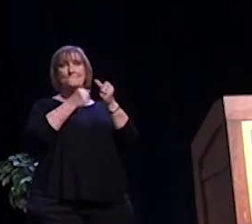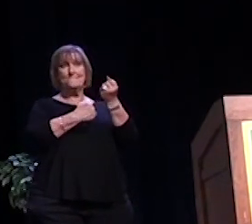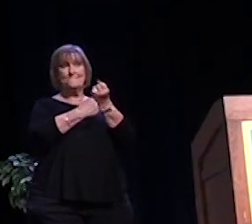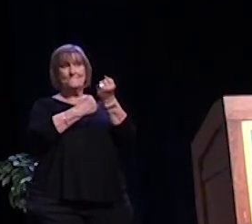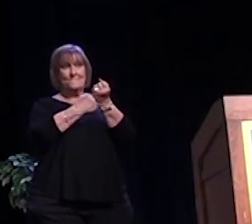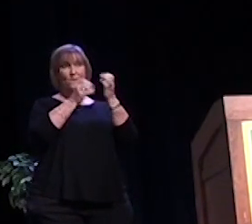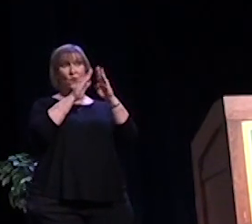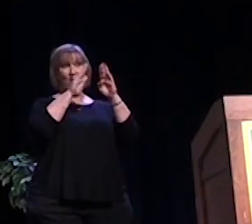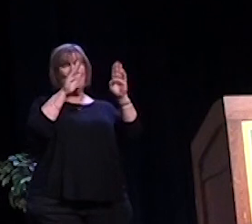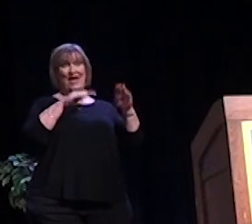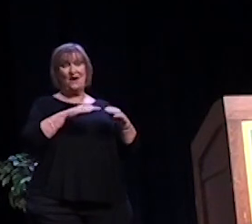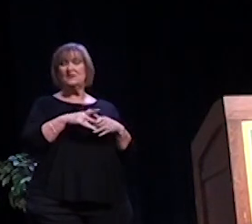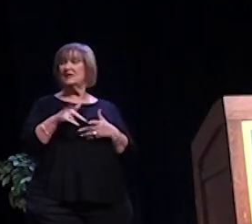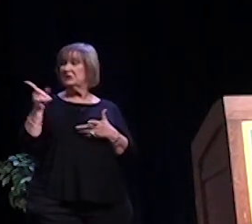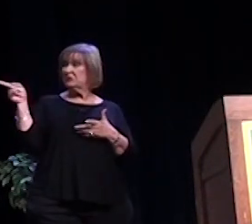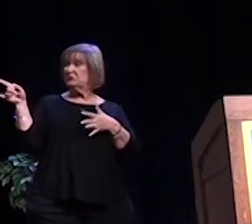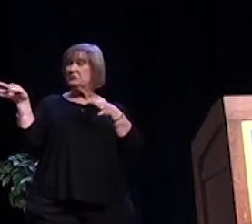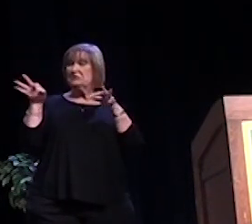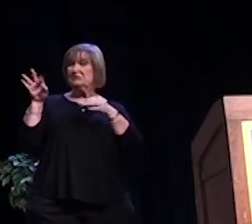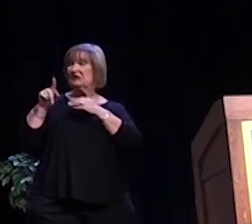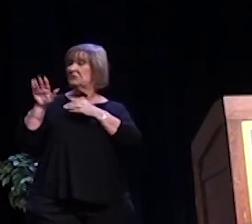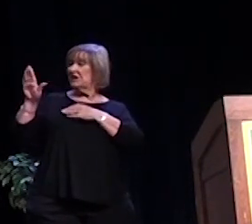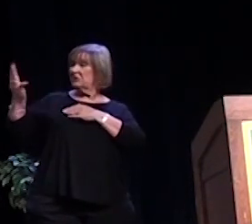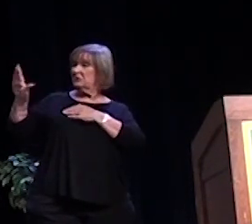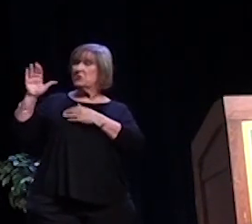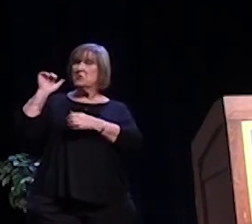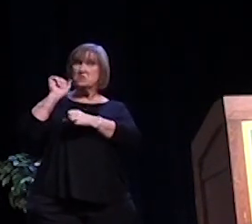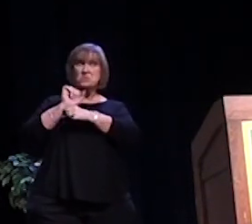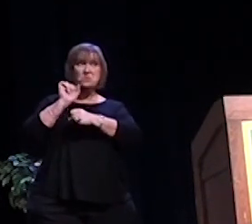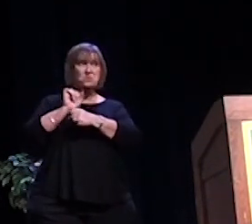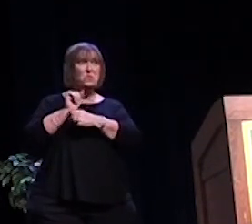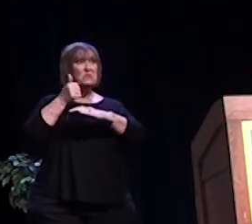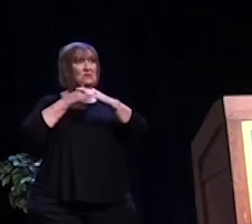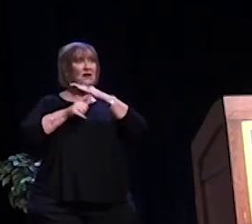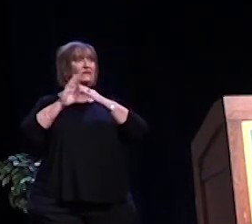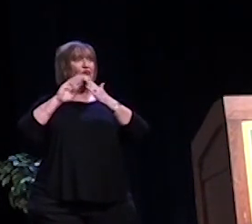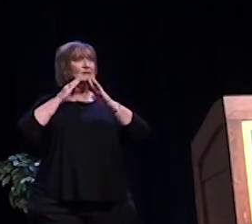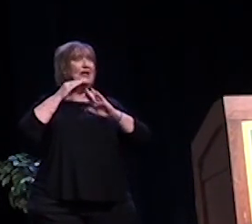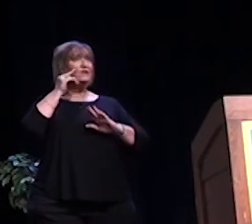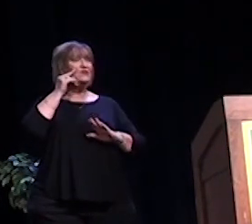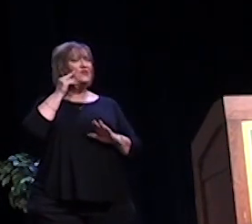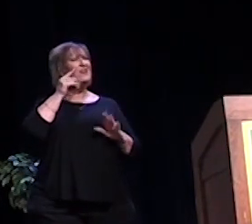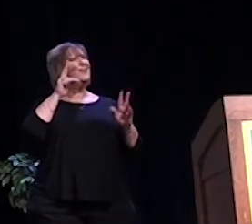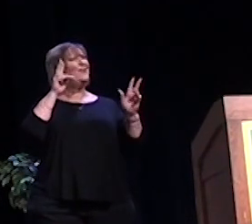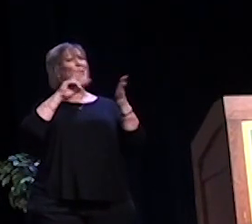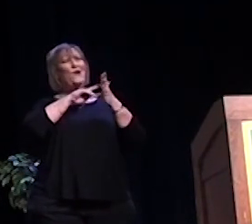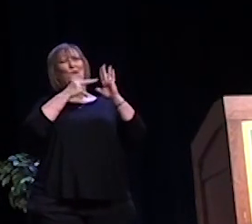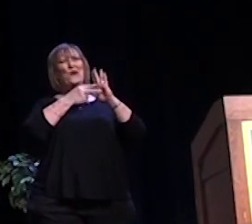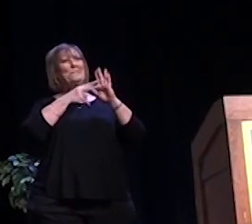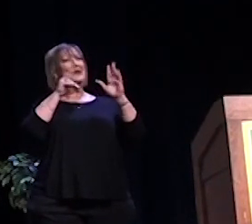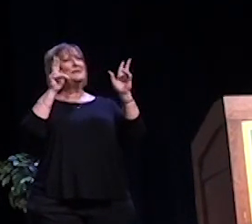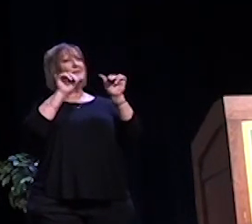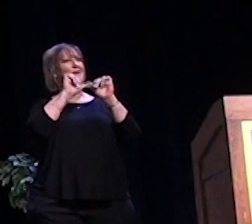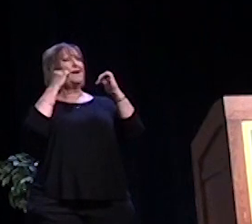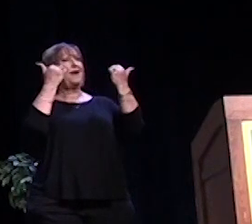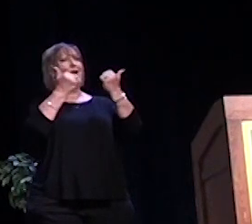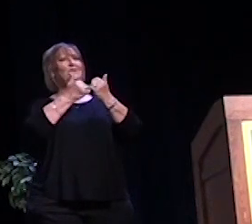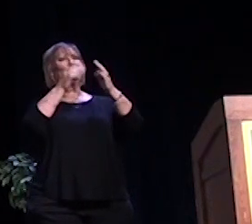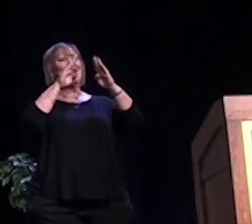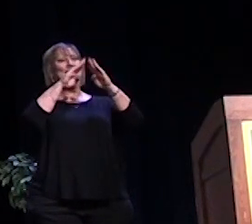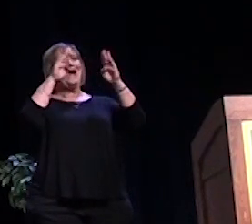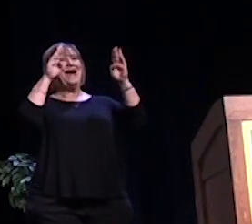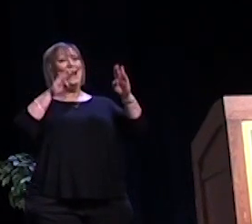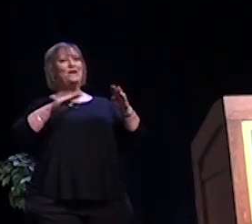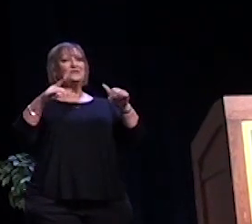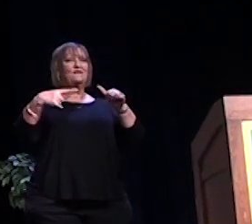model. So can you talk a little bit about the work that you do in San Antonio? What is Housing First? And how can permanent supportive housing help us